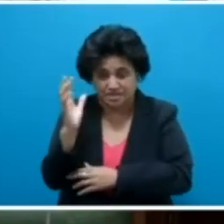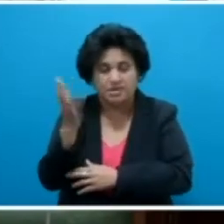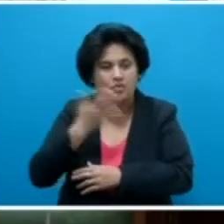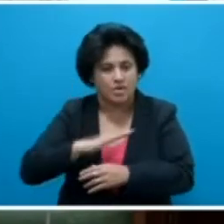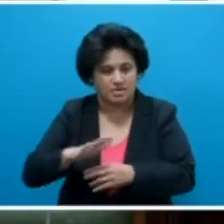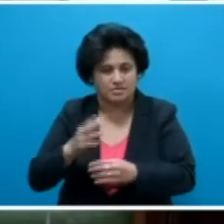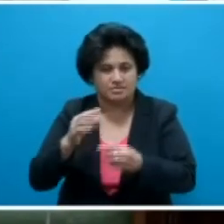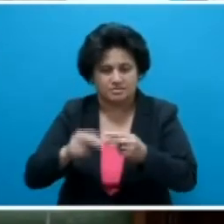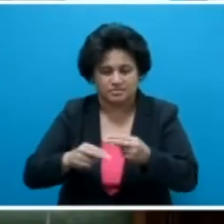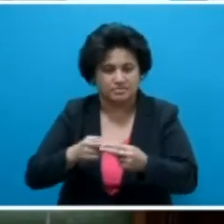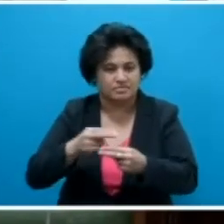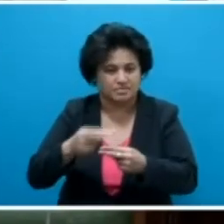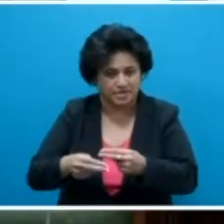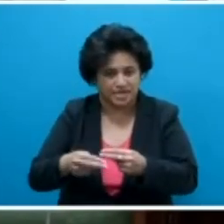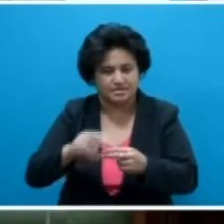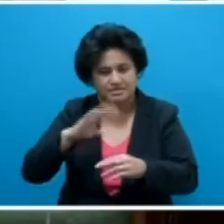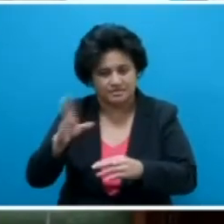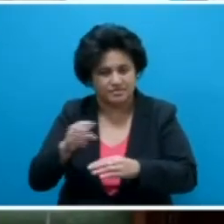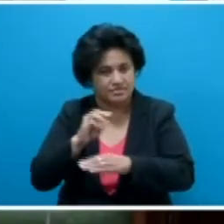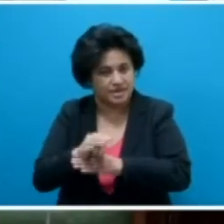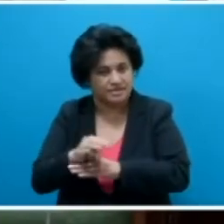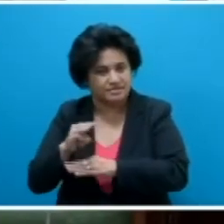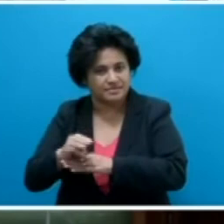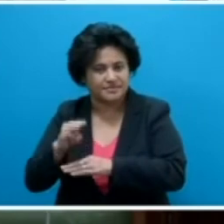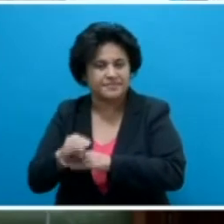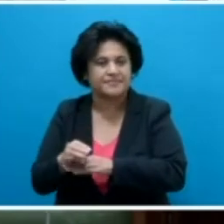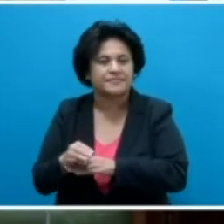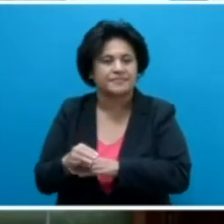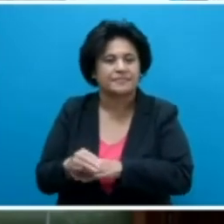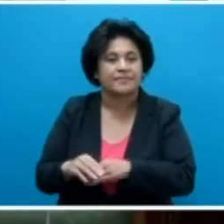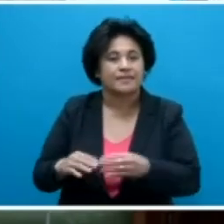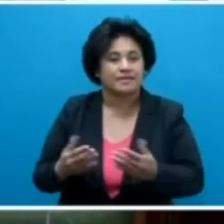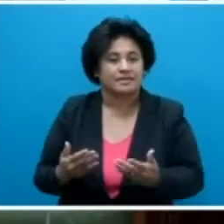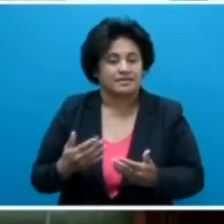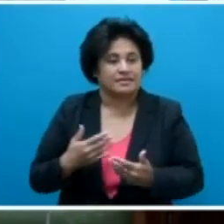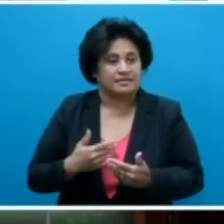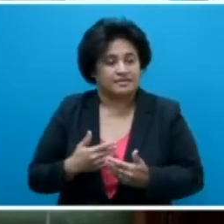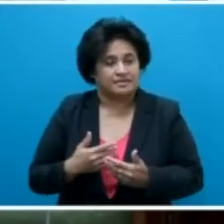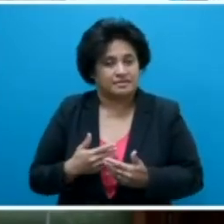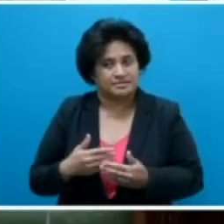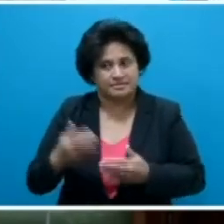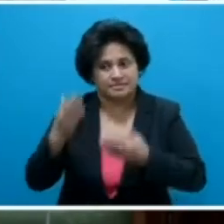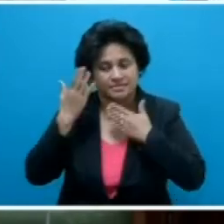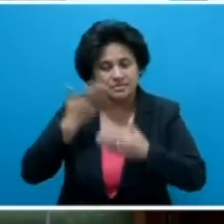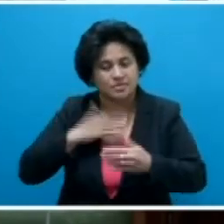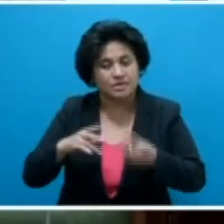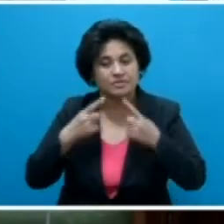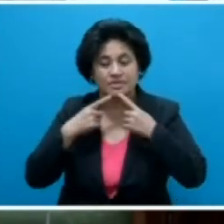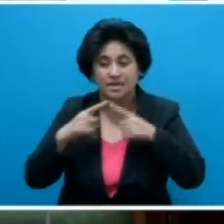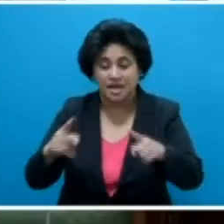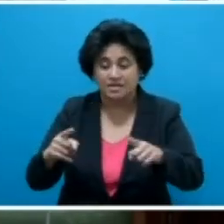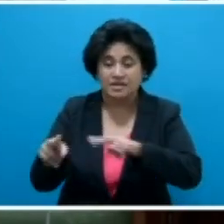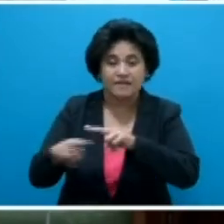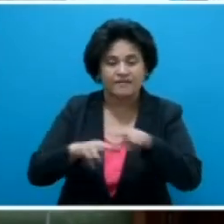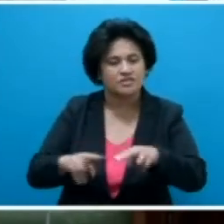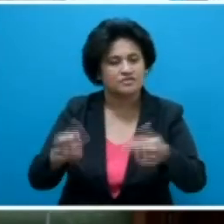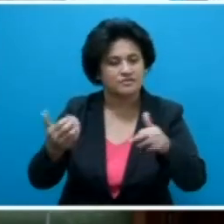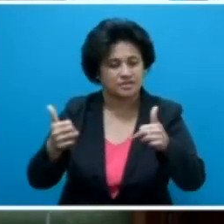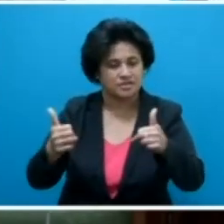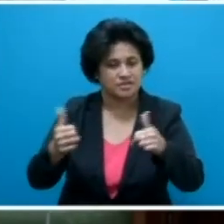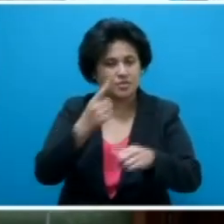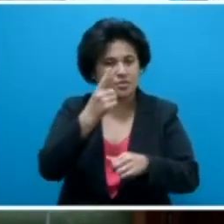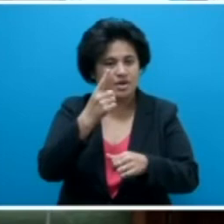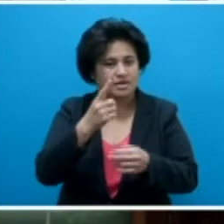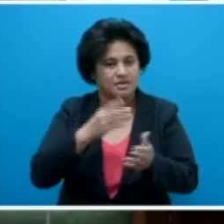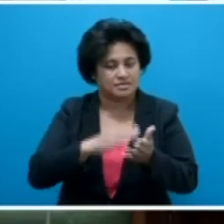Say, I'm most honored to announce that Fiji has collectively planted 1 million trees